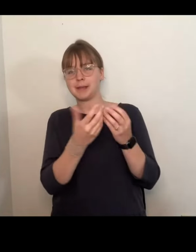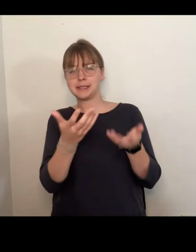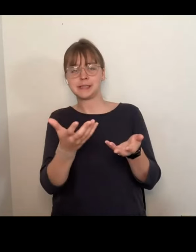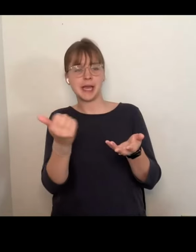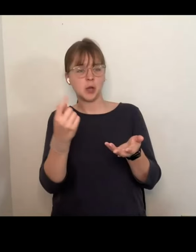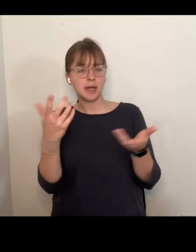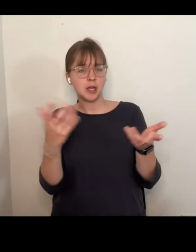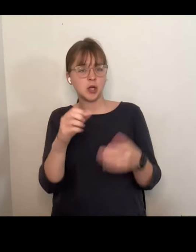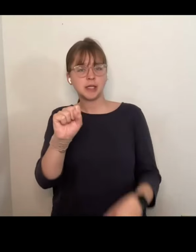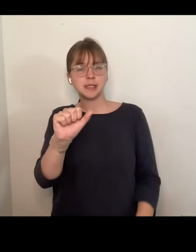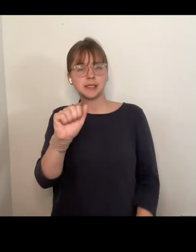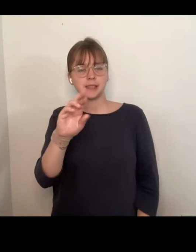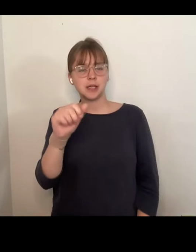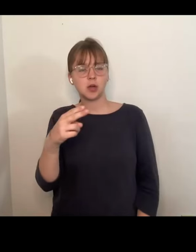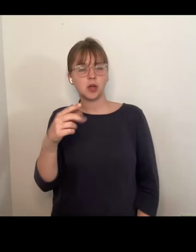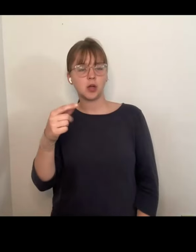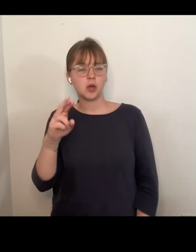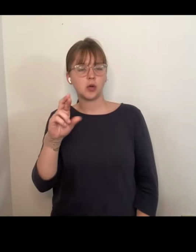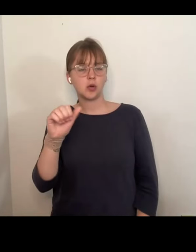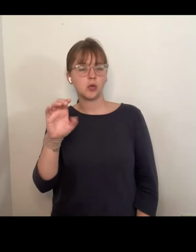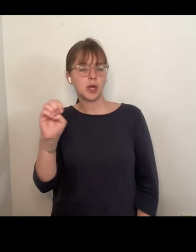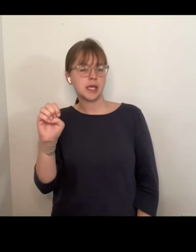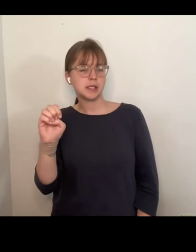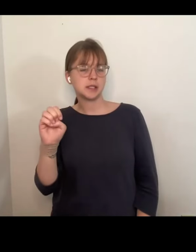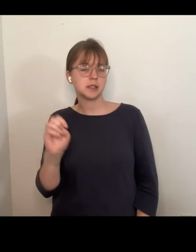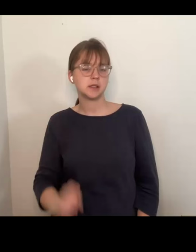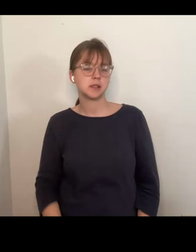Sarah Grace is on, and I just wanted to know if